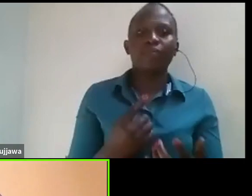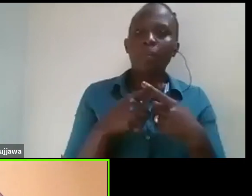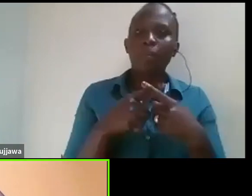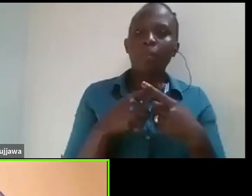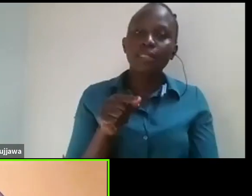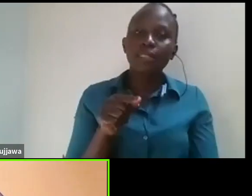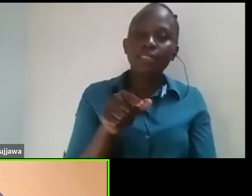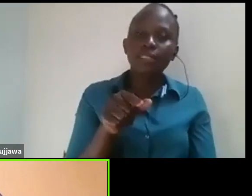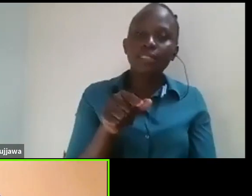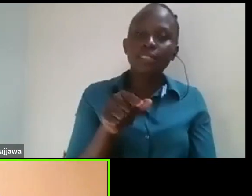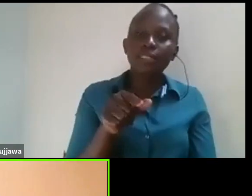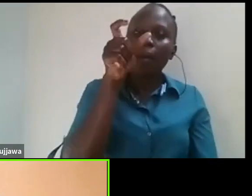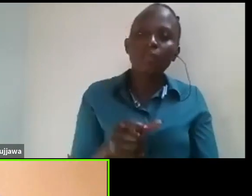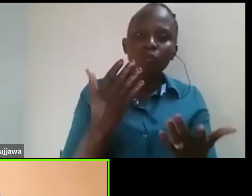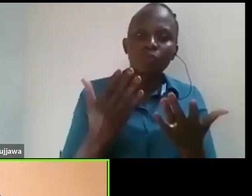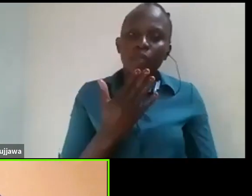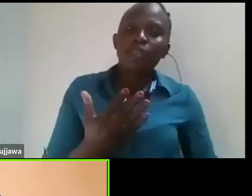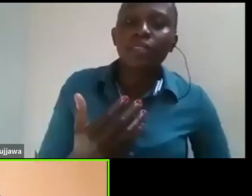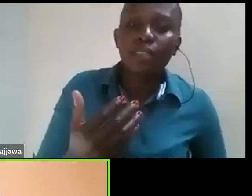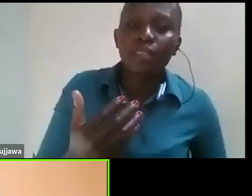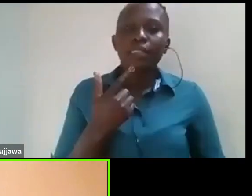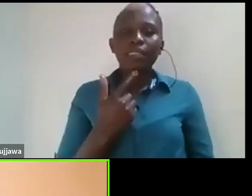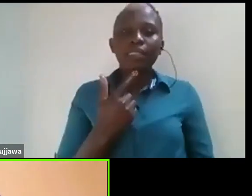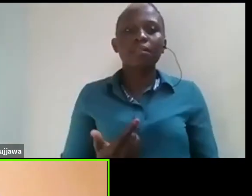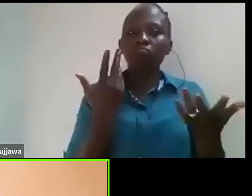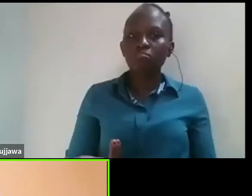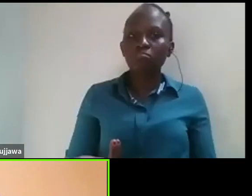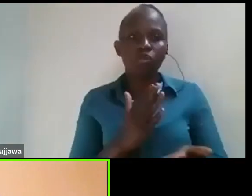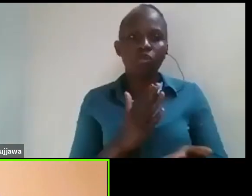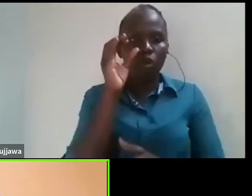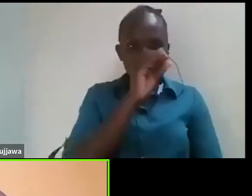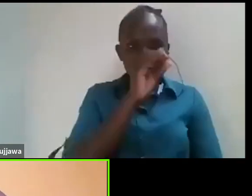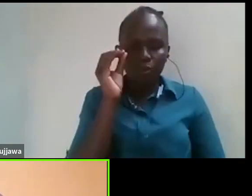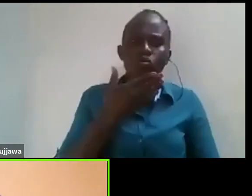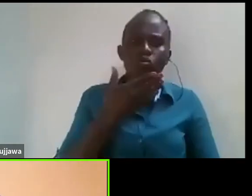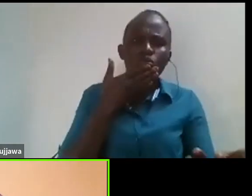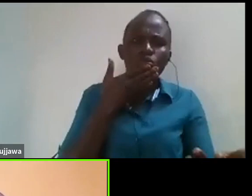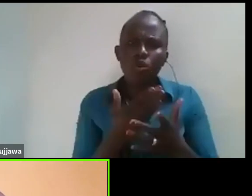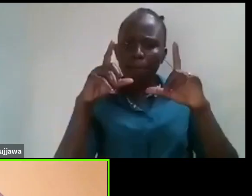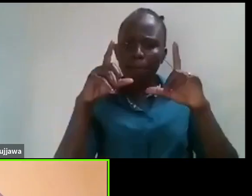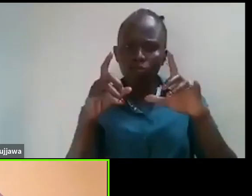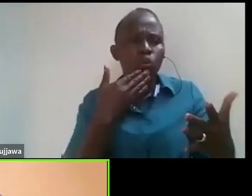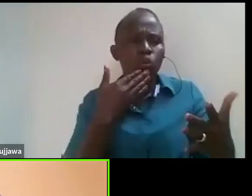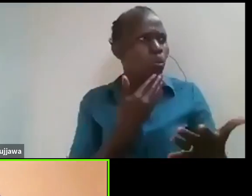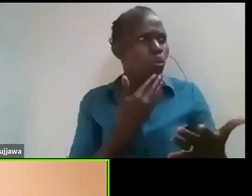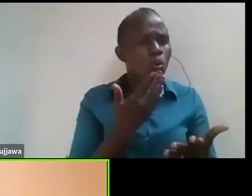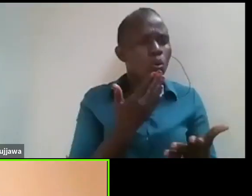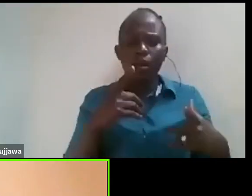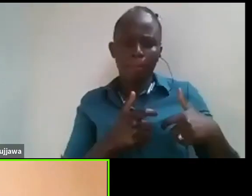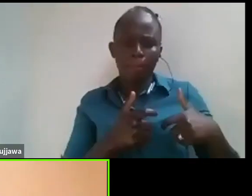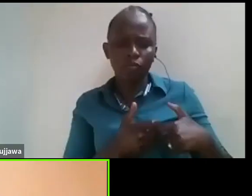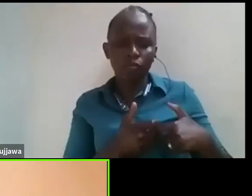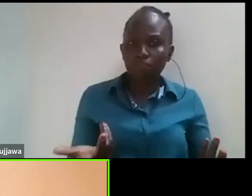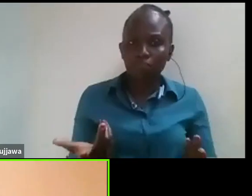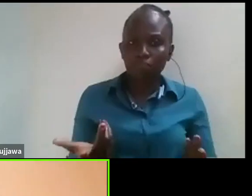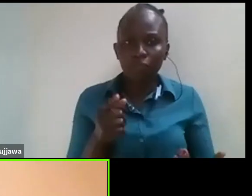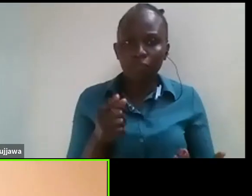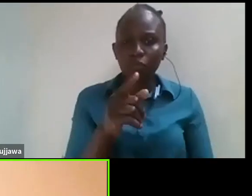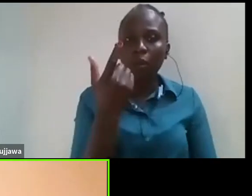for hot photos for hot couples, and you are one of them. They give it away for a fee. So what happens is